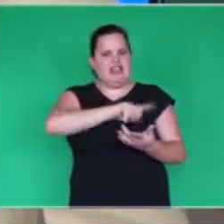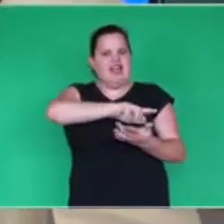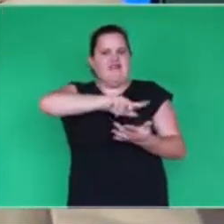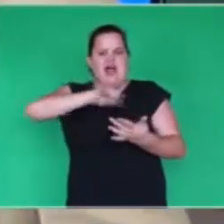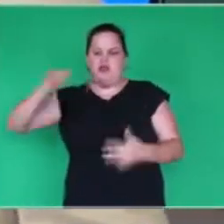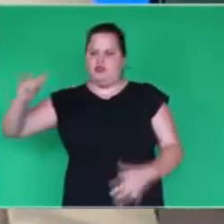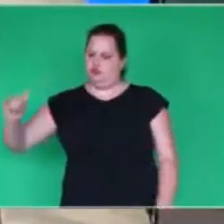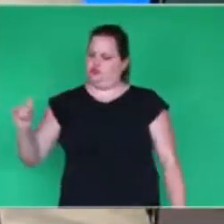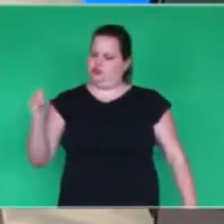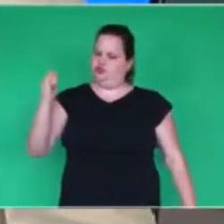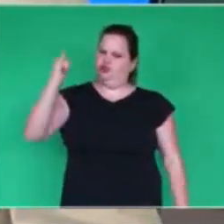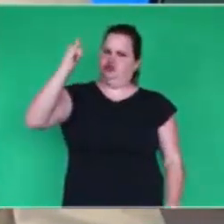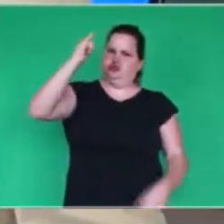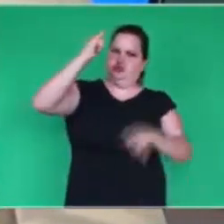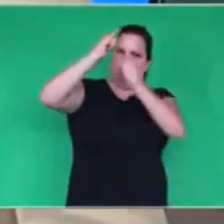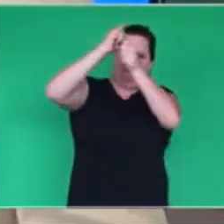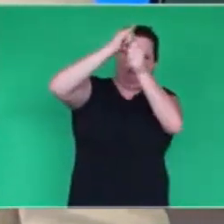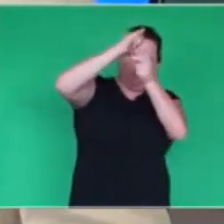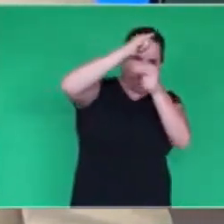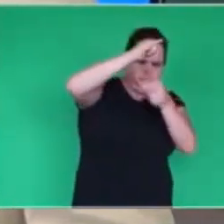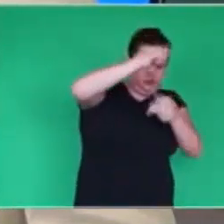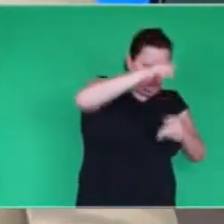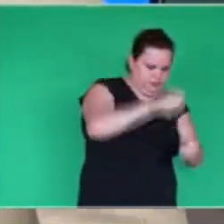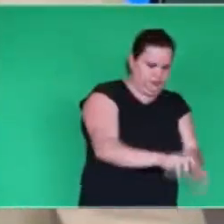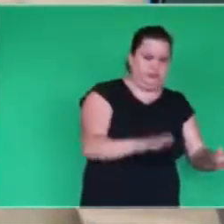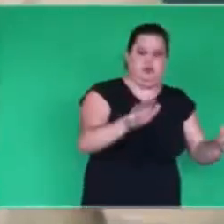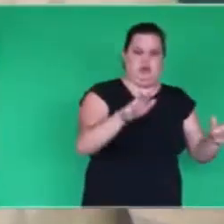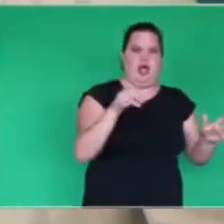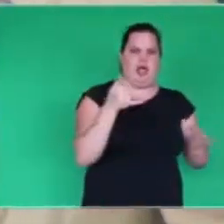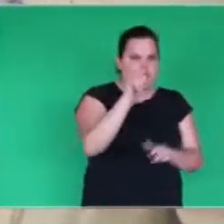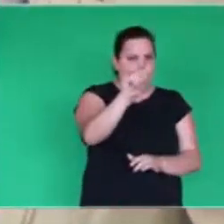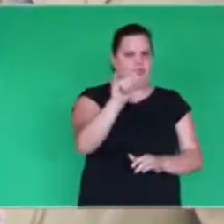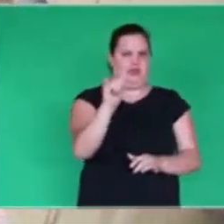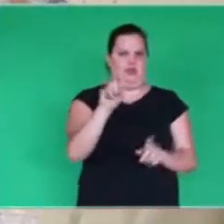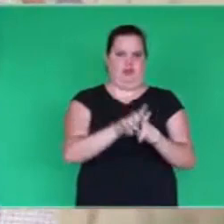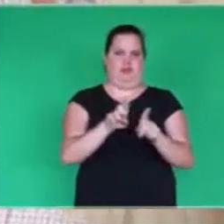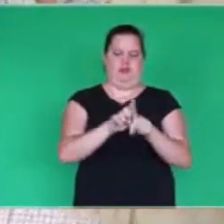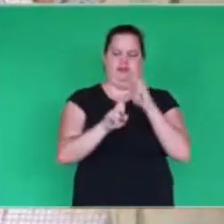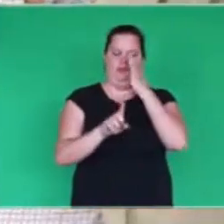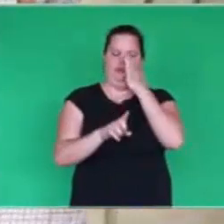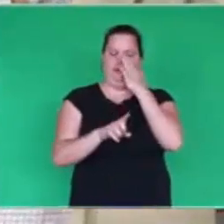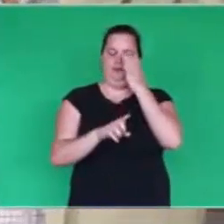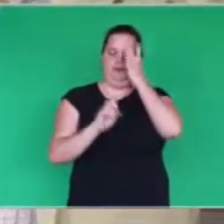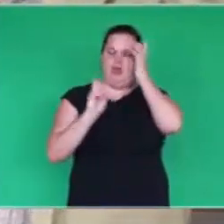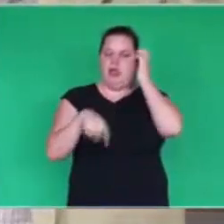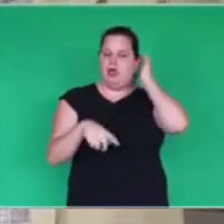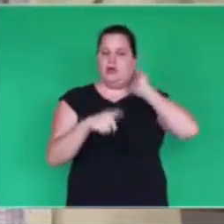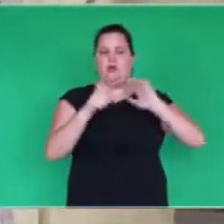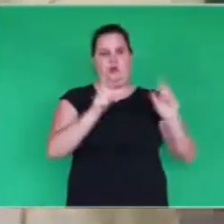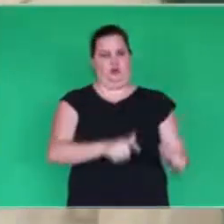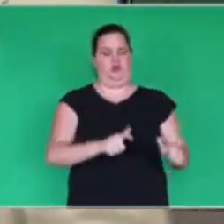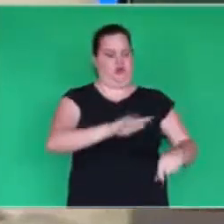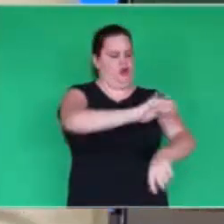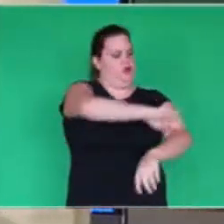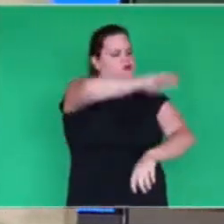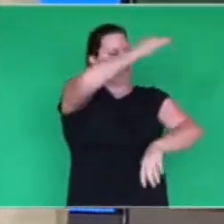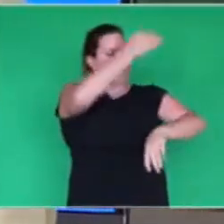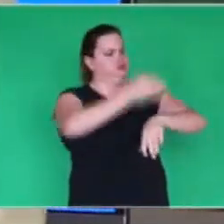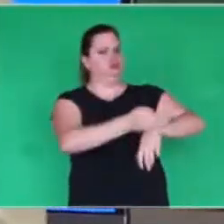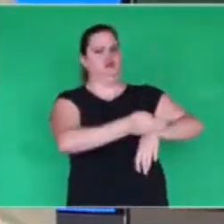So we will see that here is the valley of Jezreel. And they shall concentrate here to attack